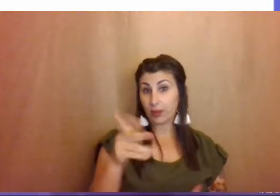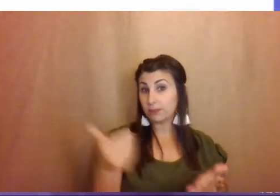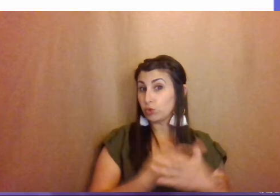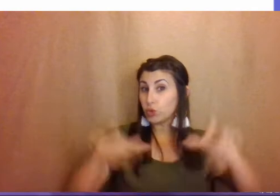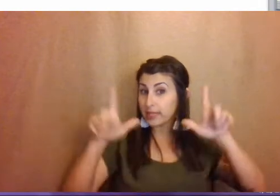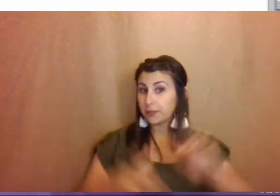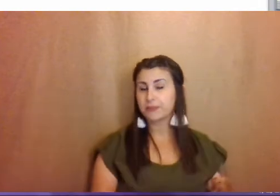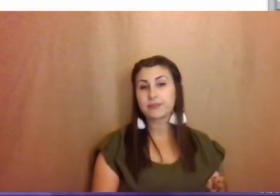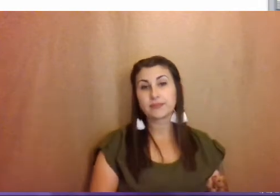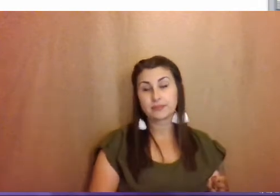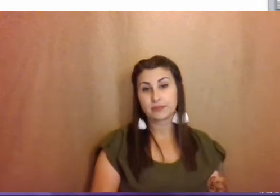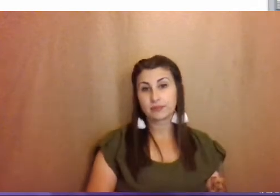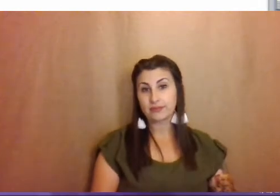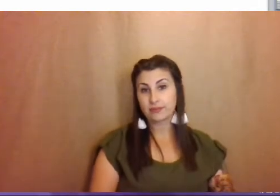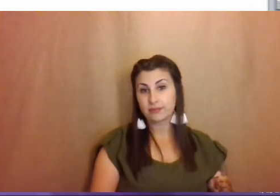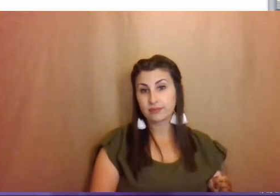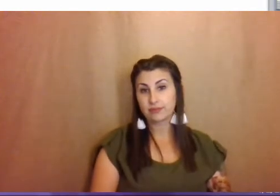All right, next slide.